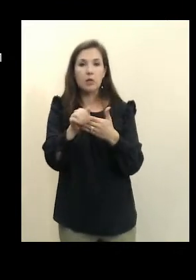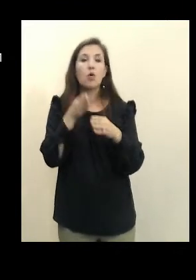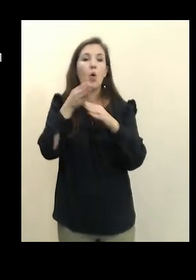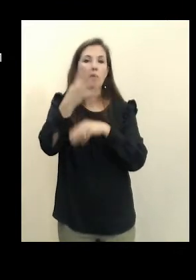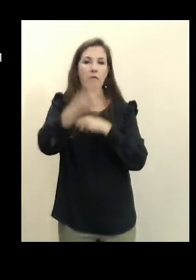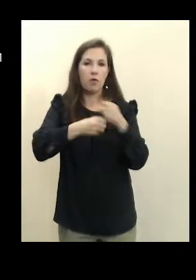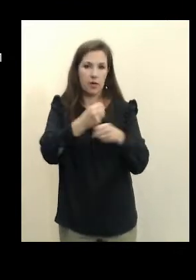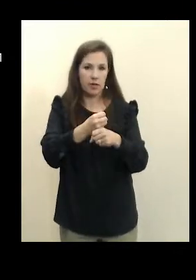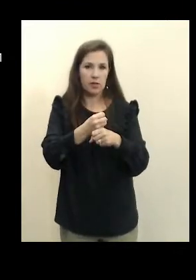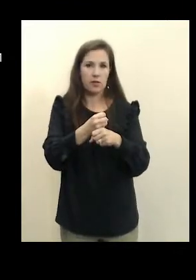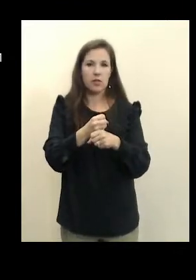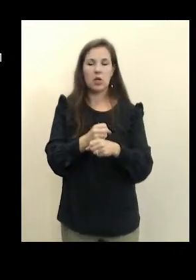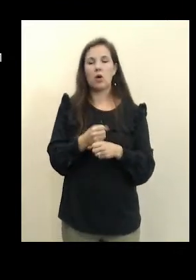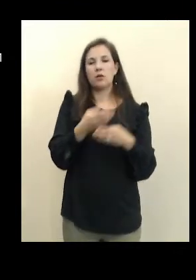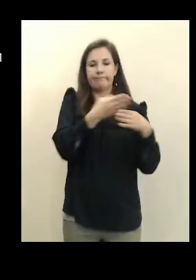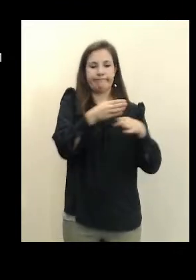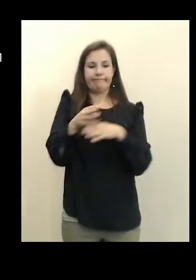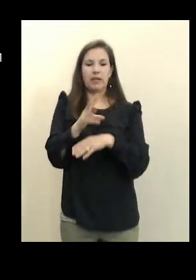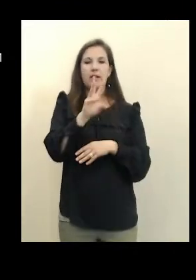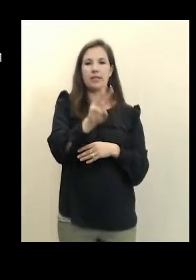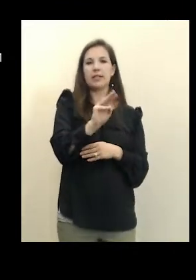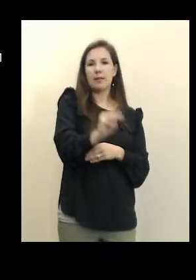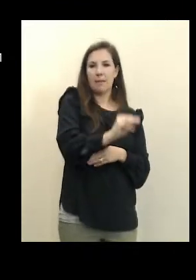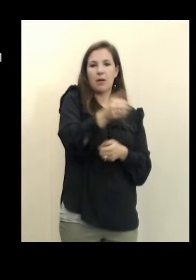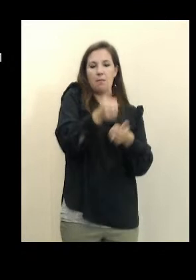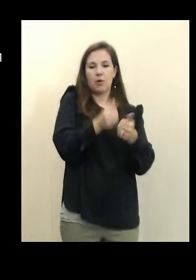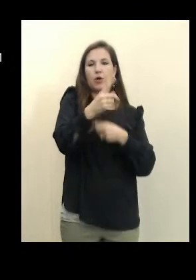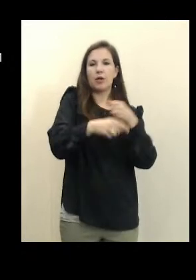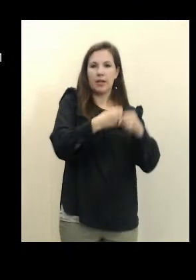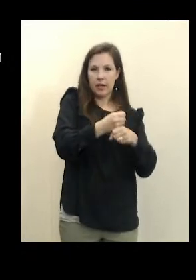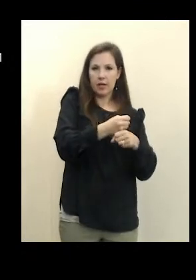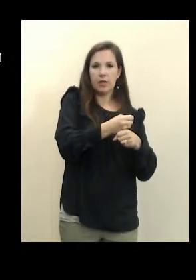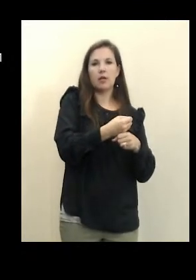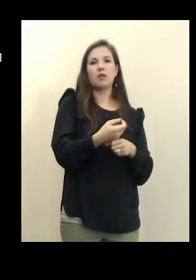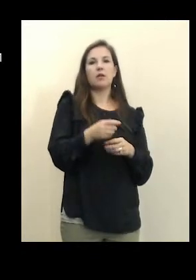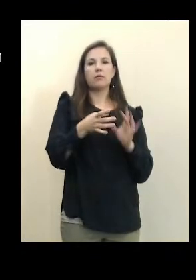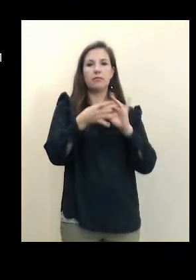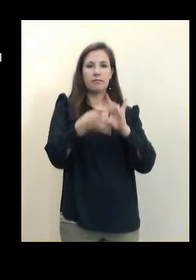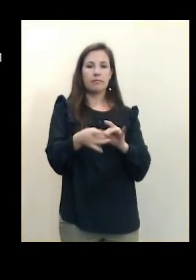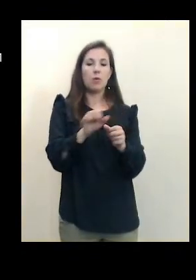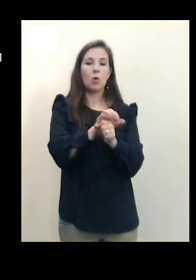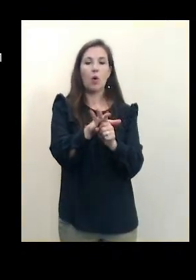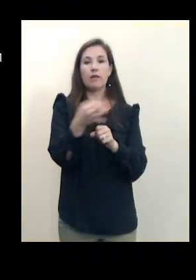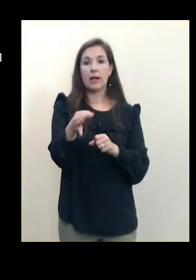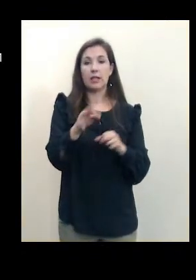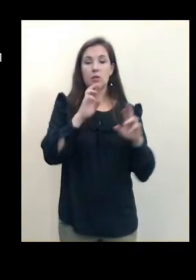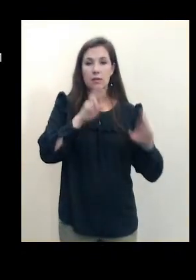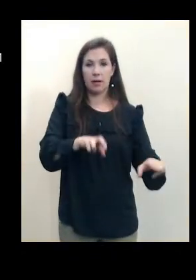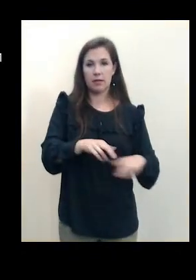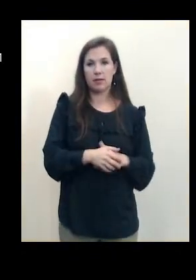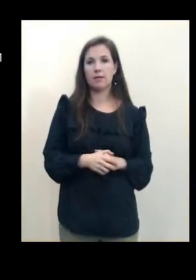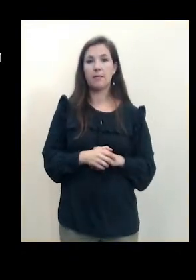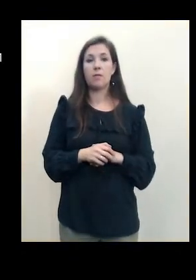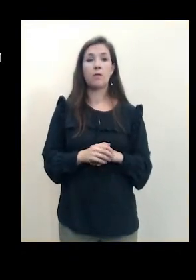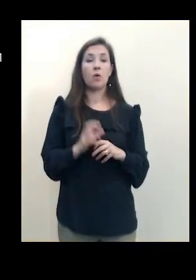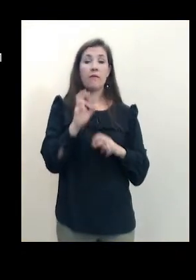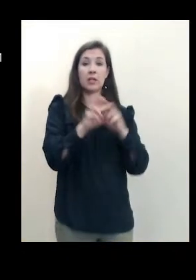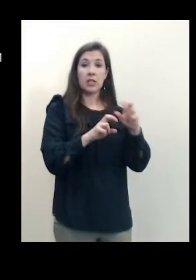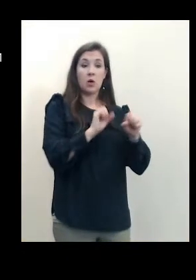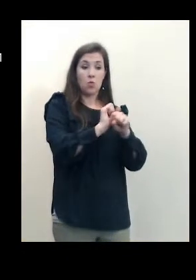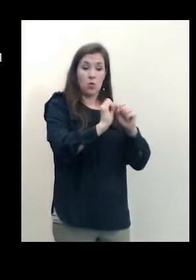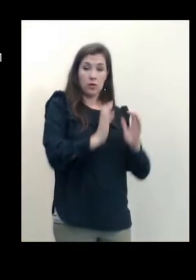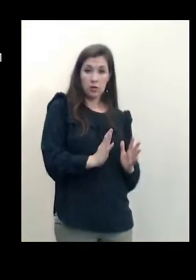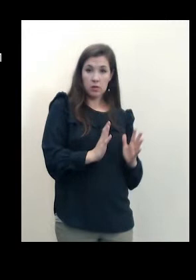it's basically $6 million a year, which will go to COVID-19 response. We're investing in our workforce, our